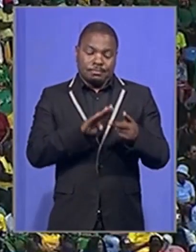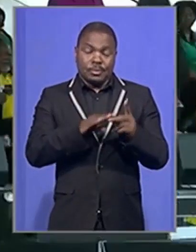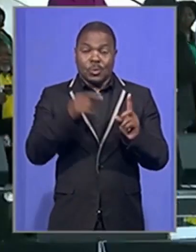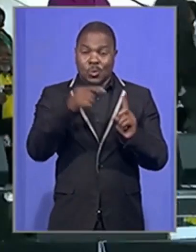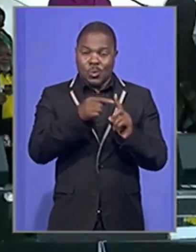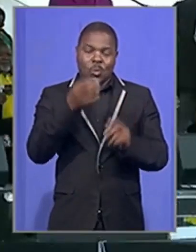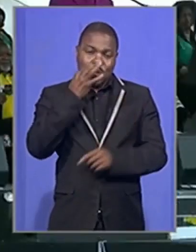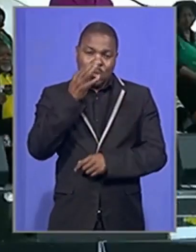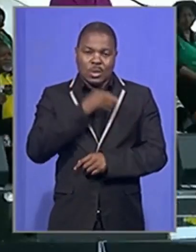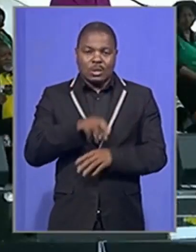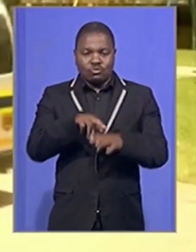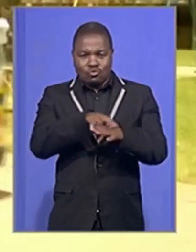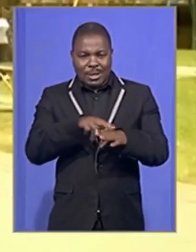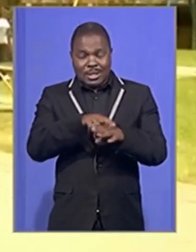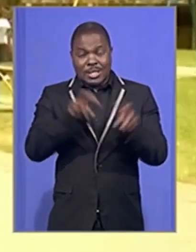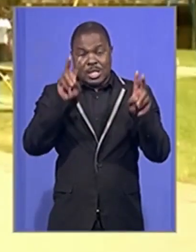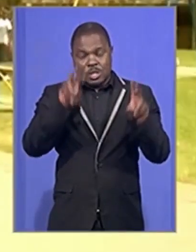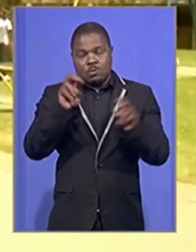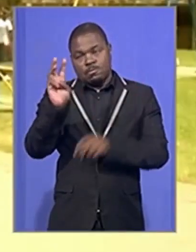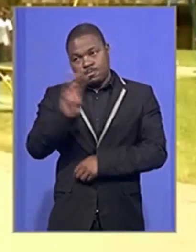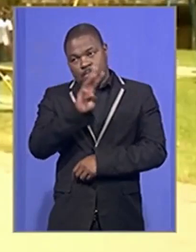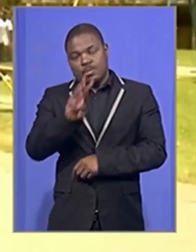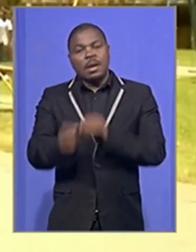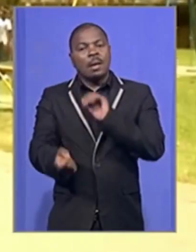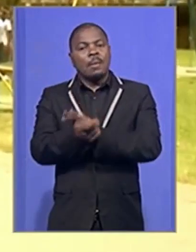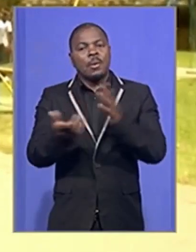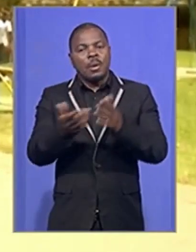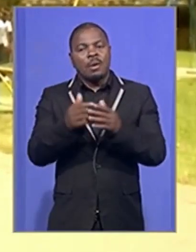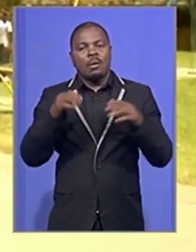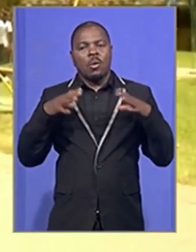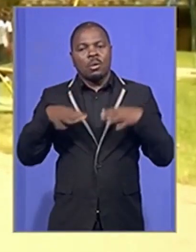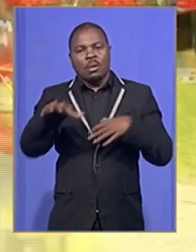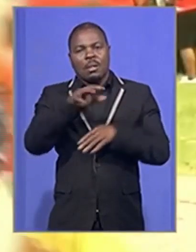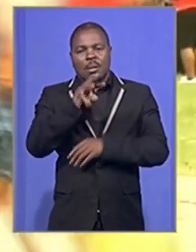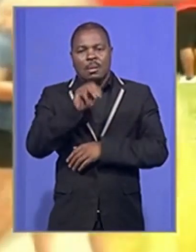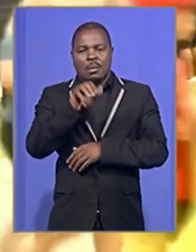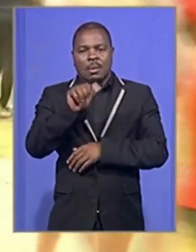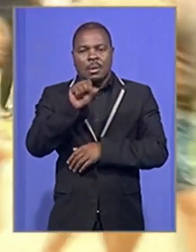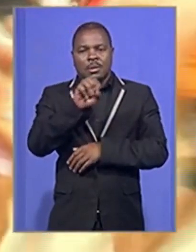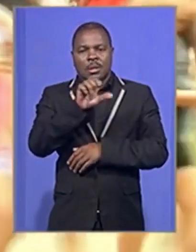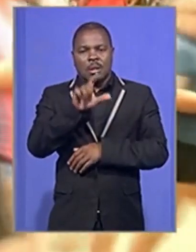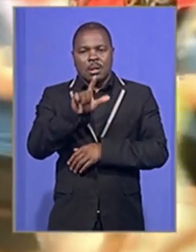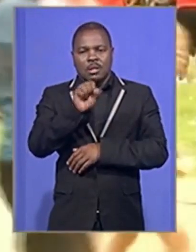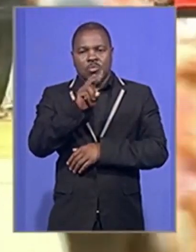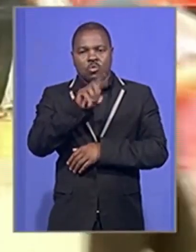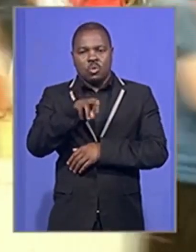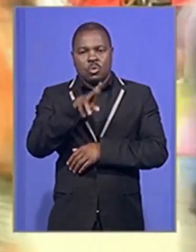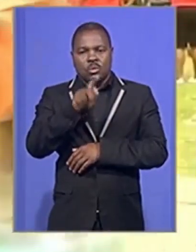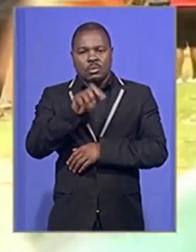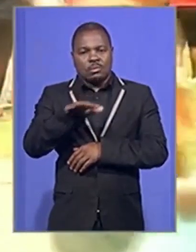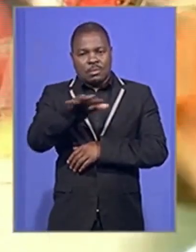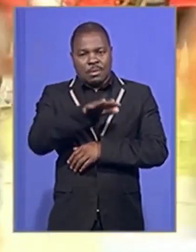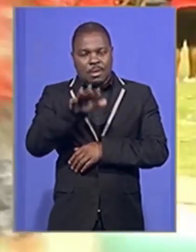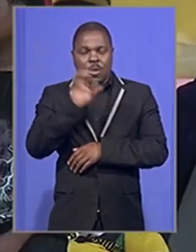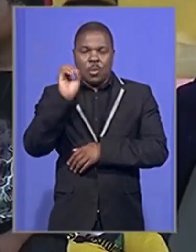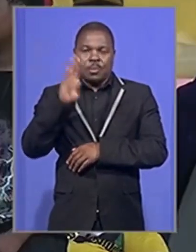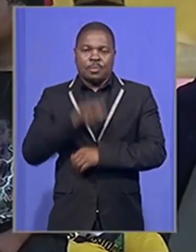bohale kgethollo ya morabe e etsaetseng sebakeng sa boikgathollo sa Musselsport Bloemfontein. Ke a le